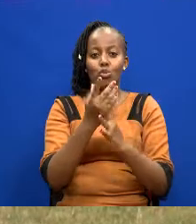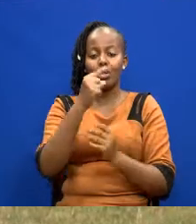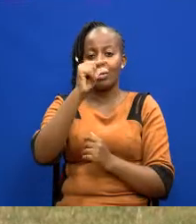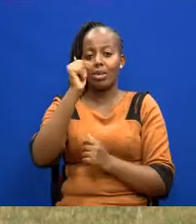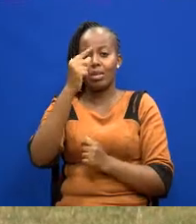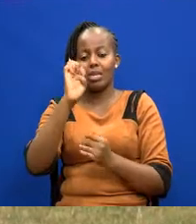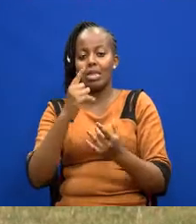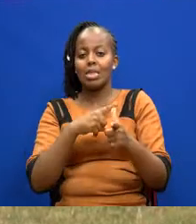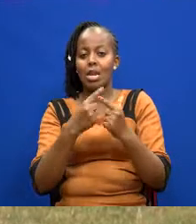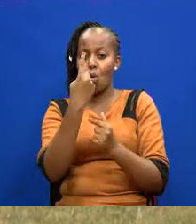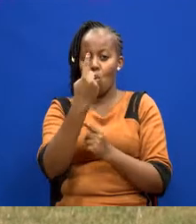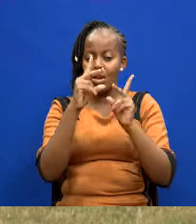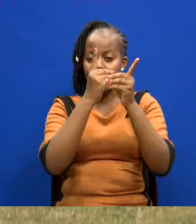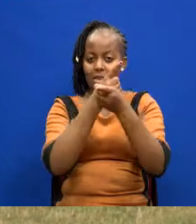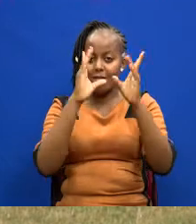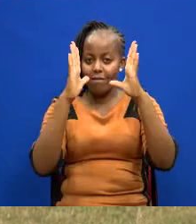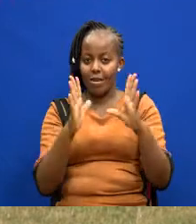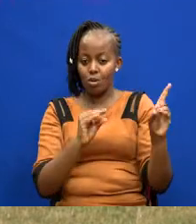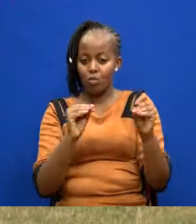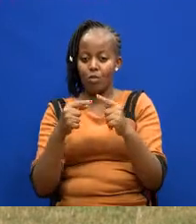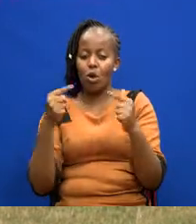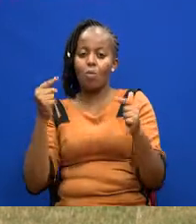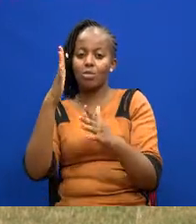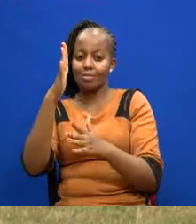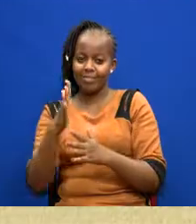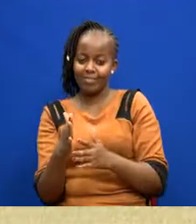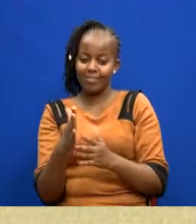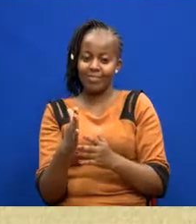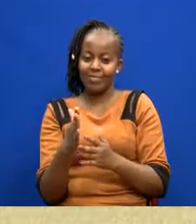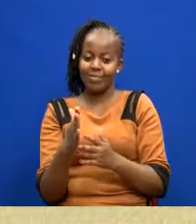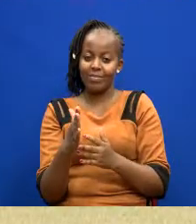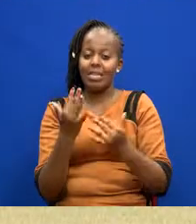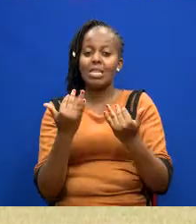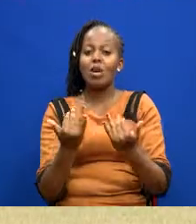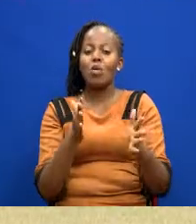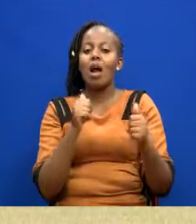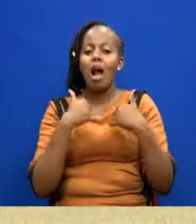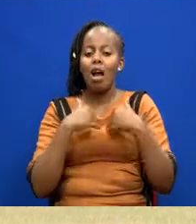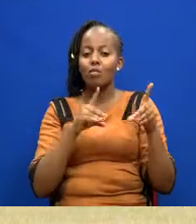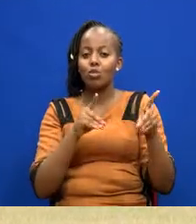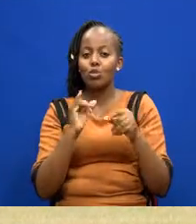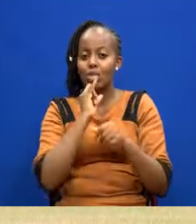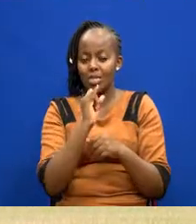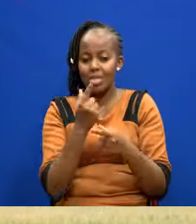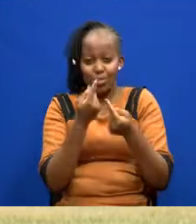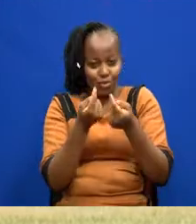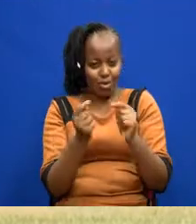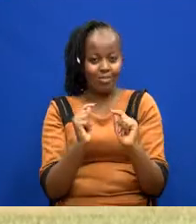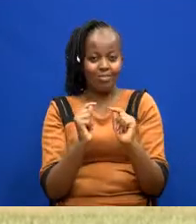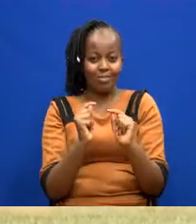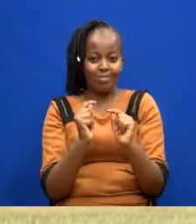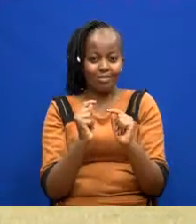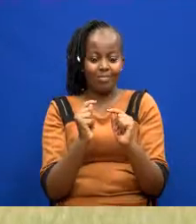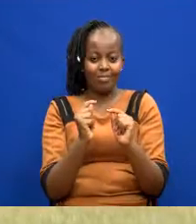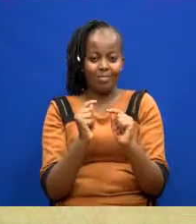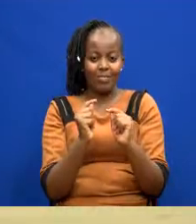gate. The 1 defender will come through the opposite side. What they will now have to do is try